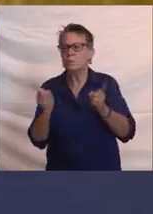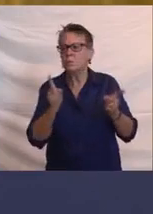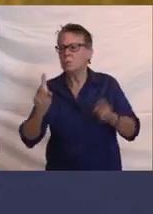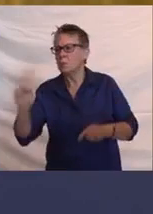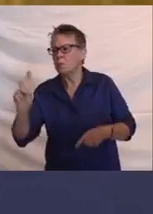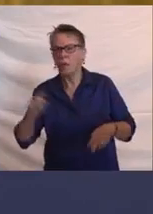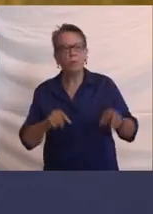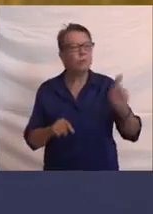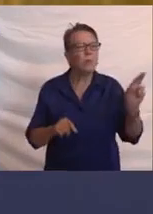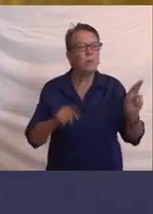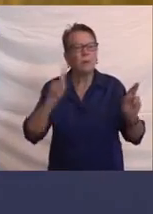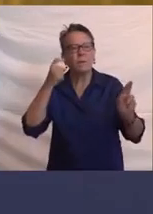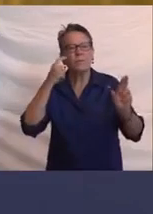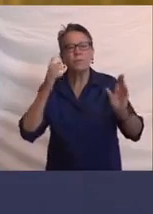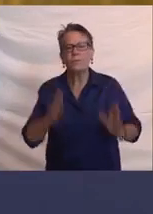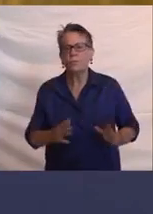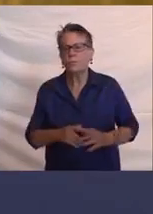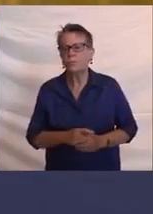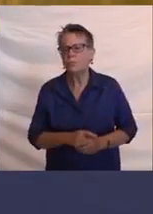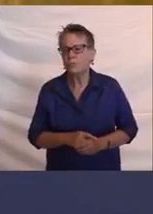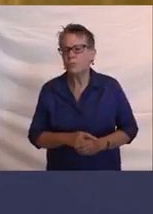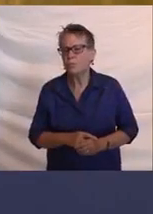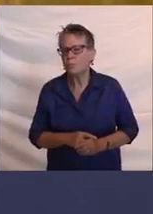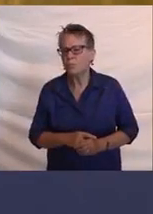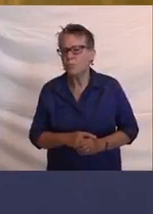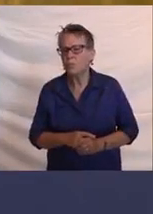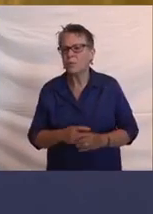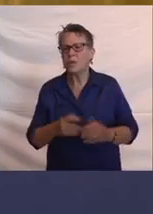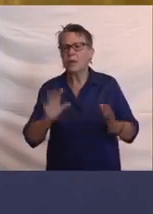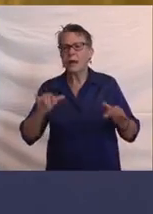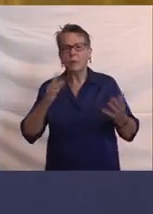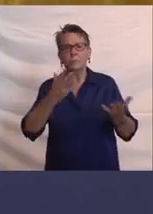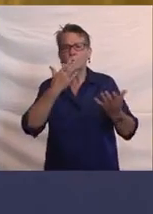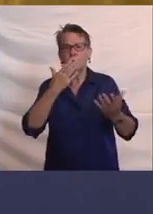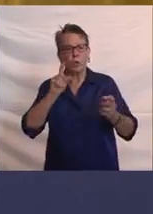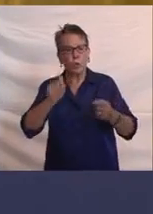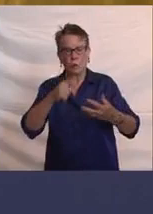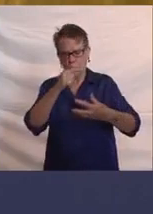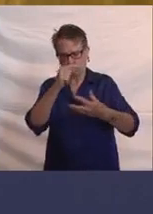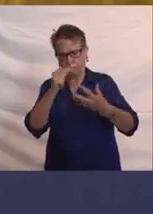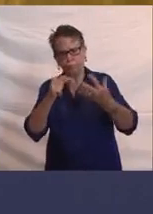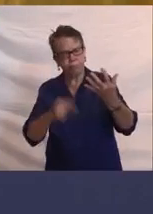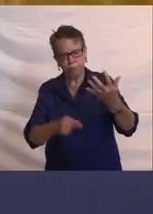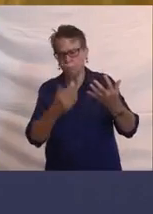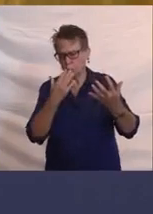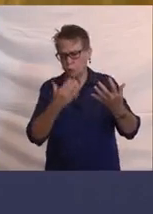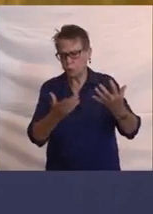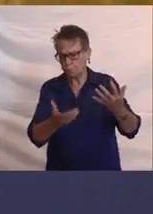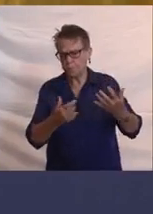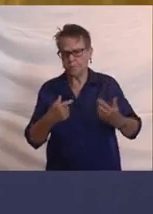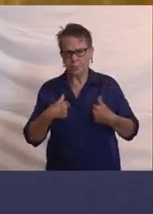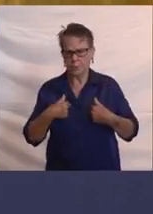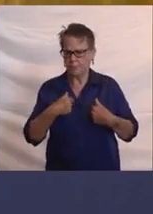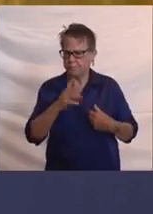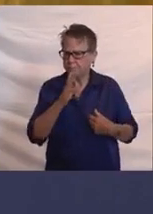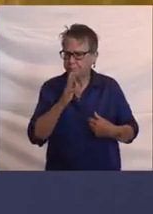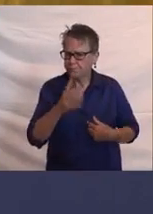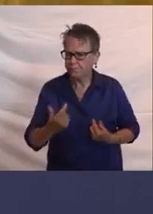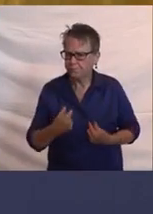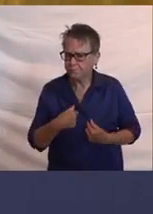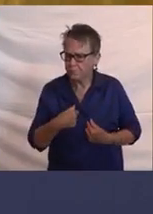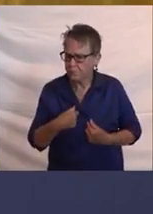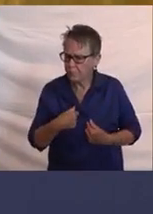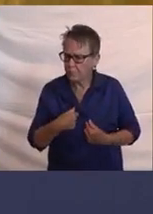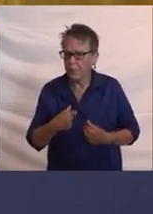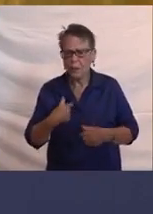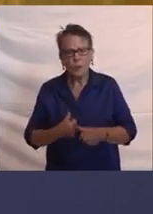Tina, what could go wrong? These are good questions, all kidding aside. The first one, I mean, I would just say we play by the book, right? So